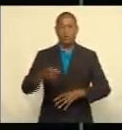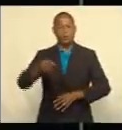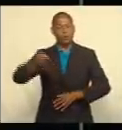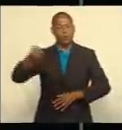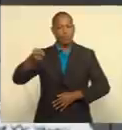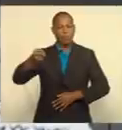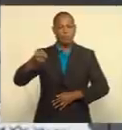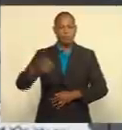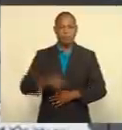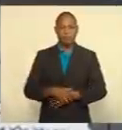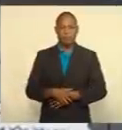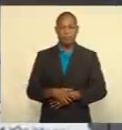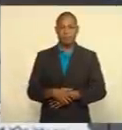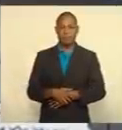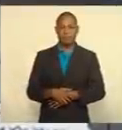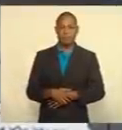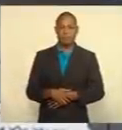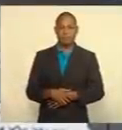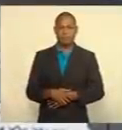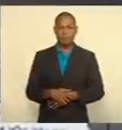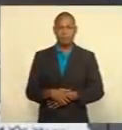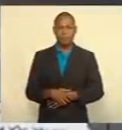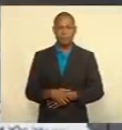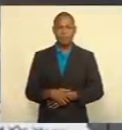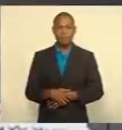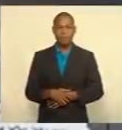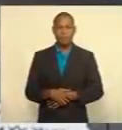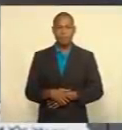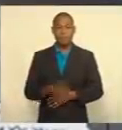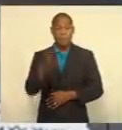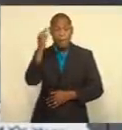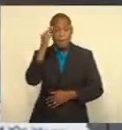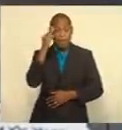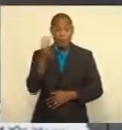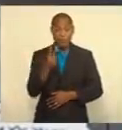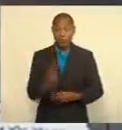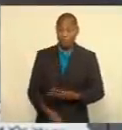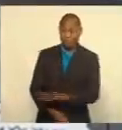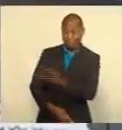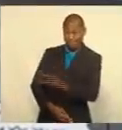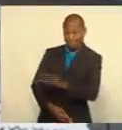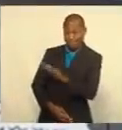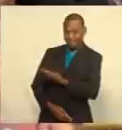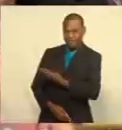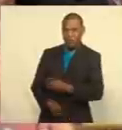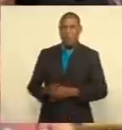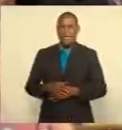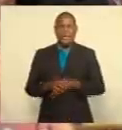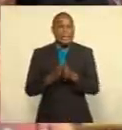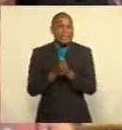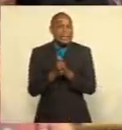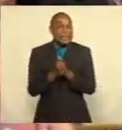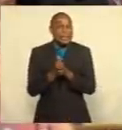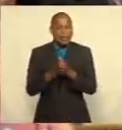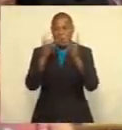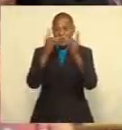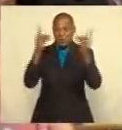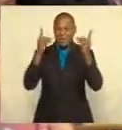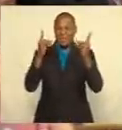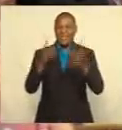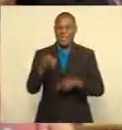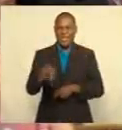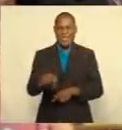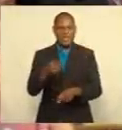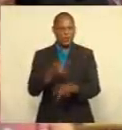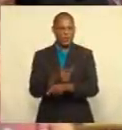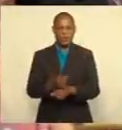more. Working mother of 2, Antoinette Parker, was looking forward to the graduation this week as it also marks a